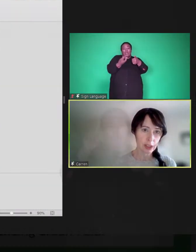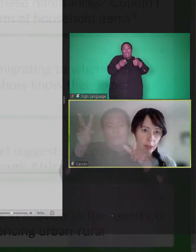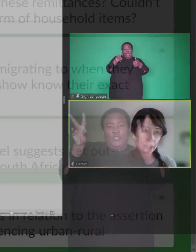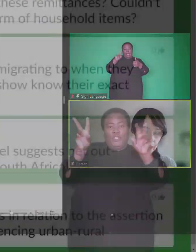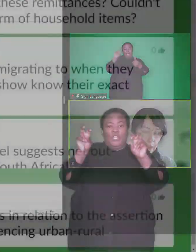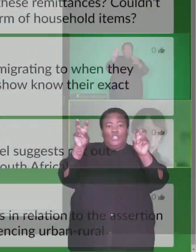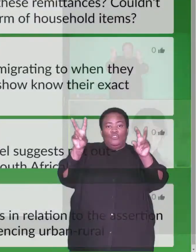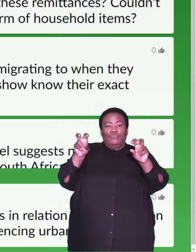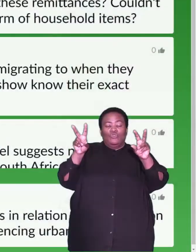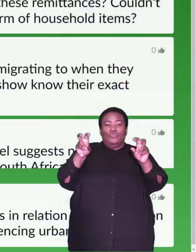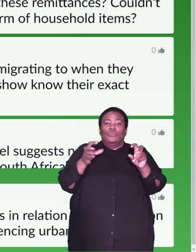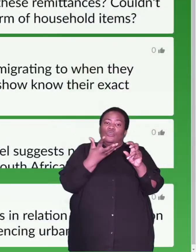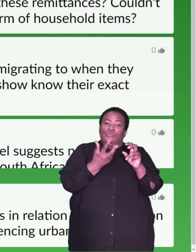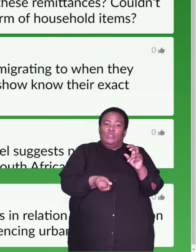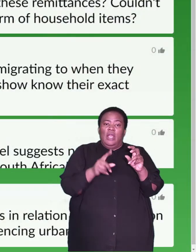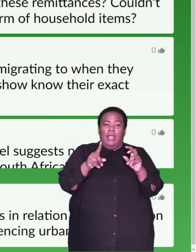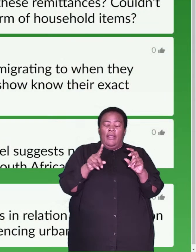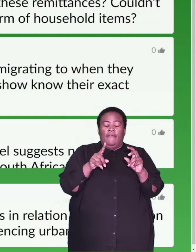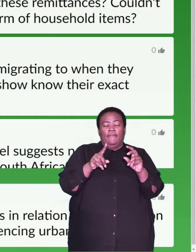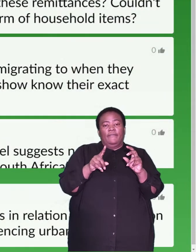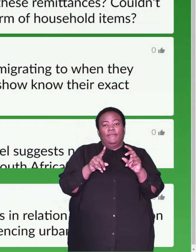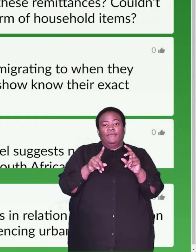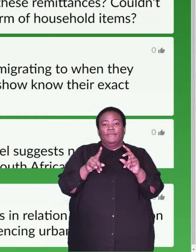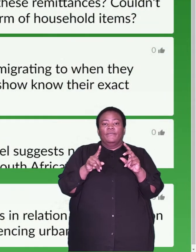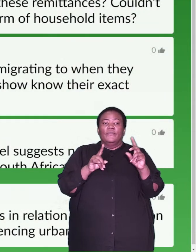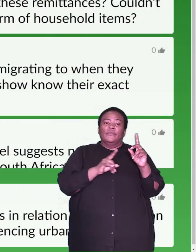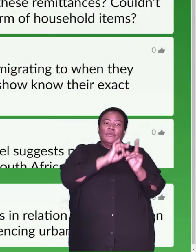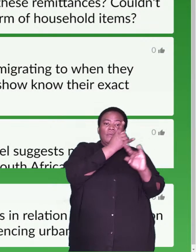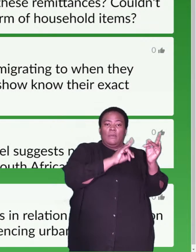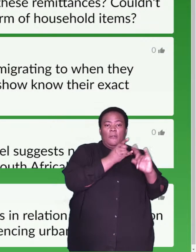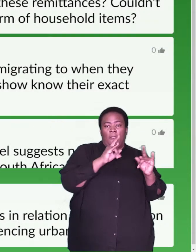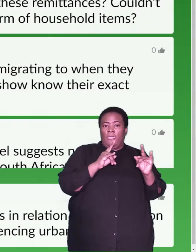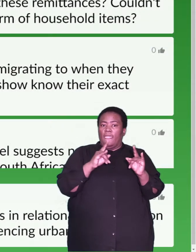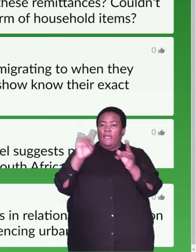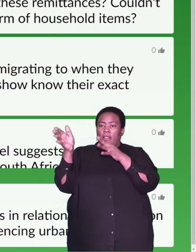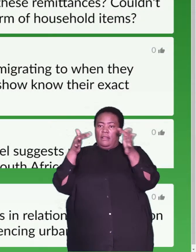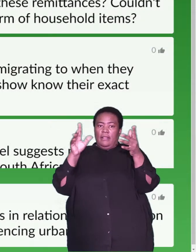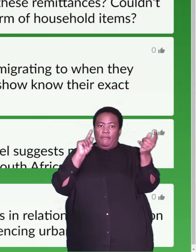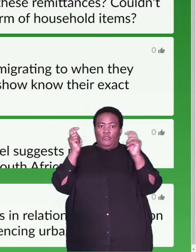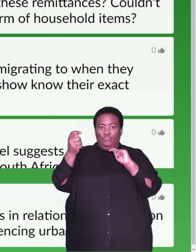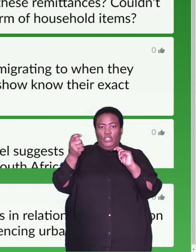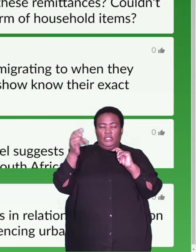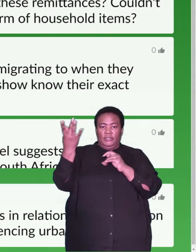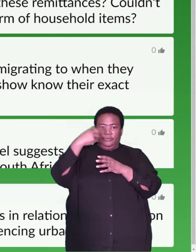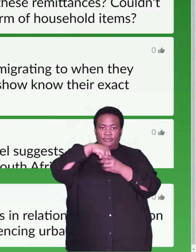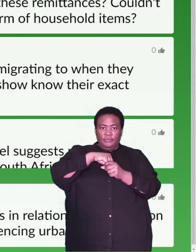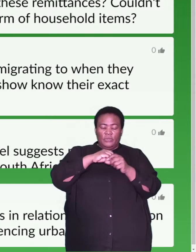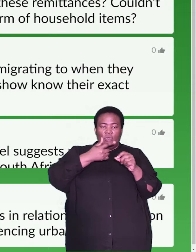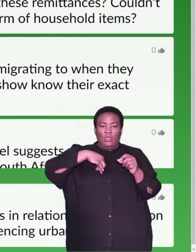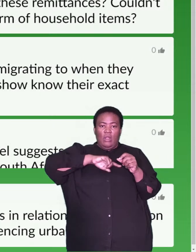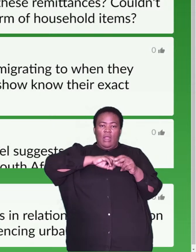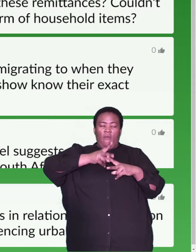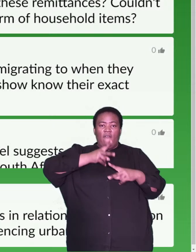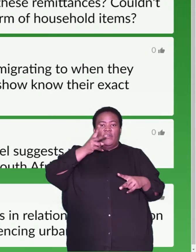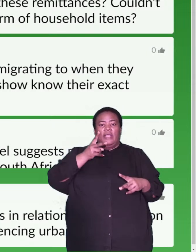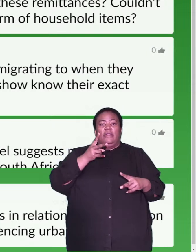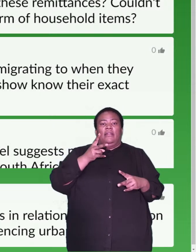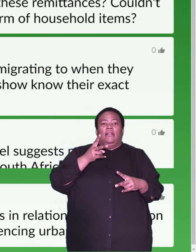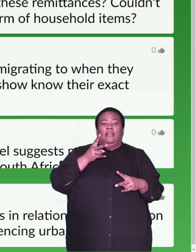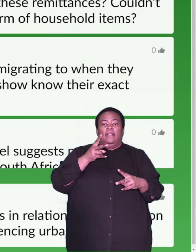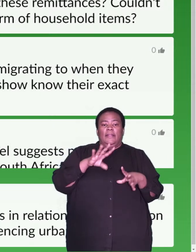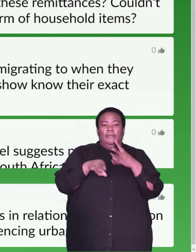climate change and migration and urbanization brought into the conversation. Our final input of speakers